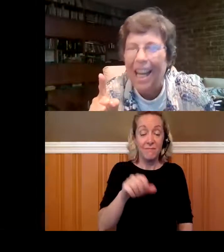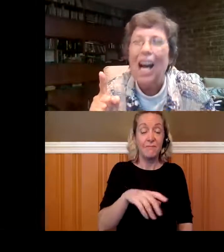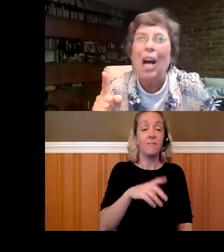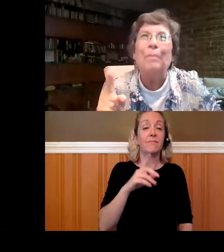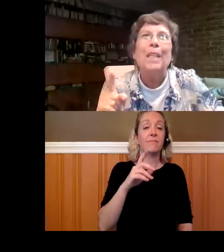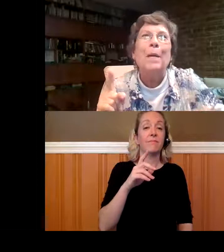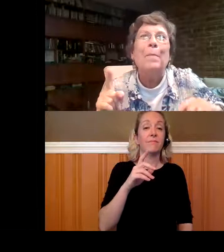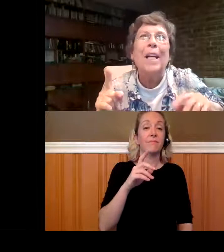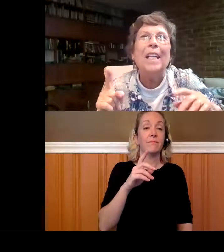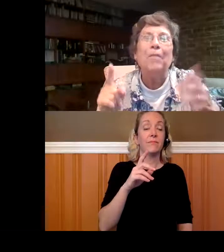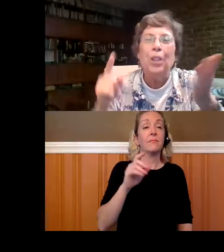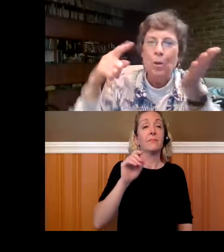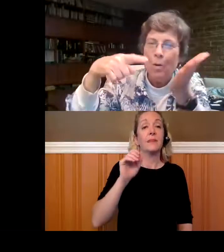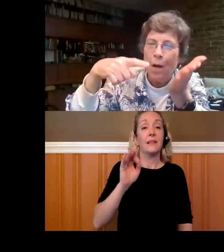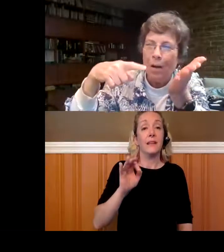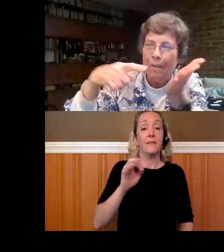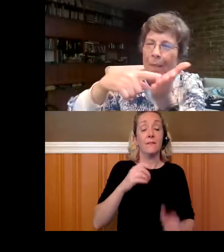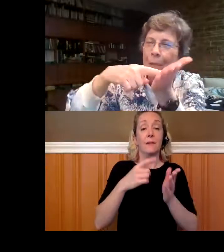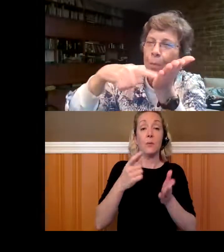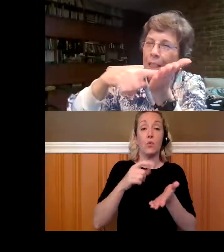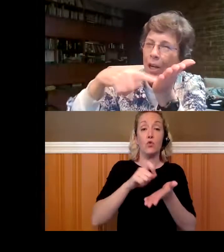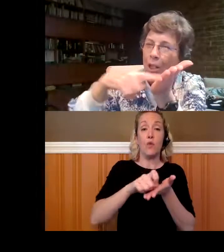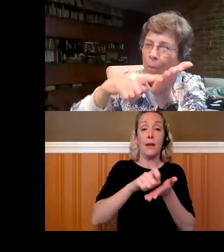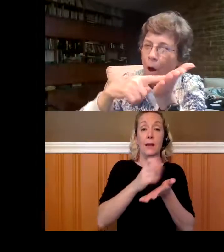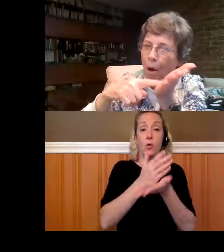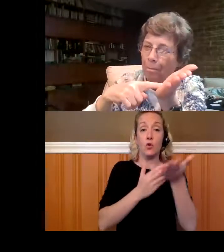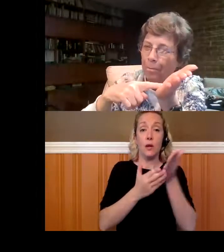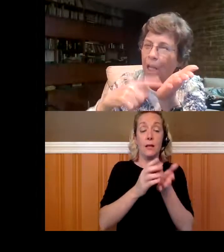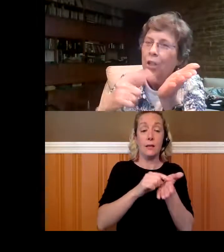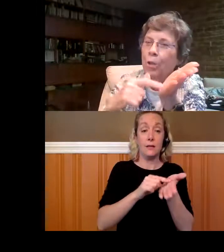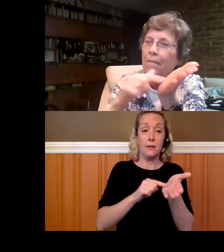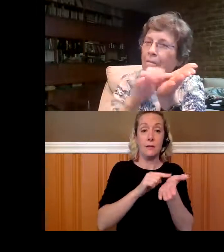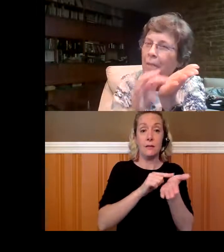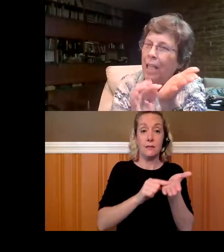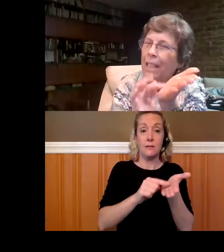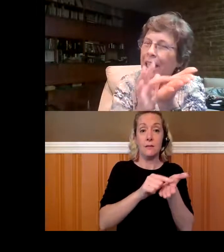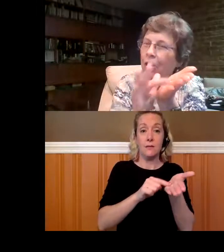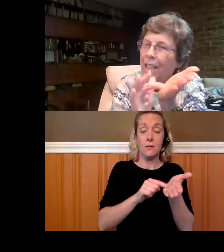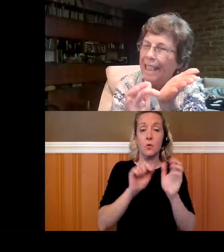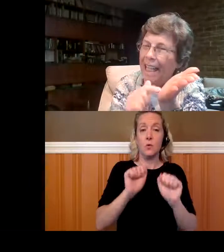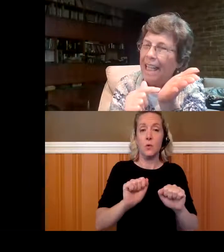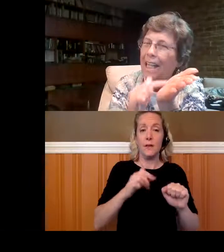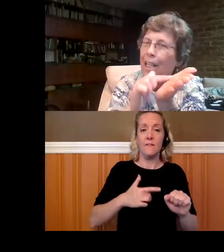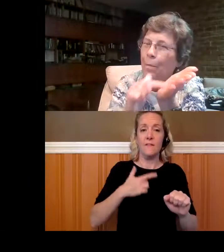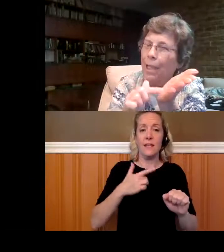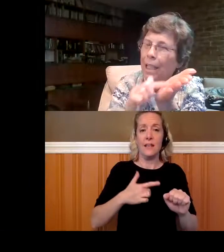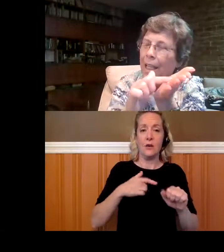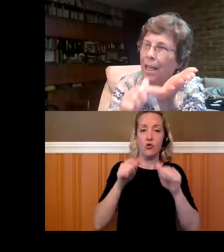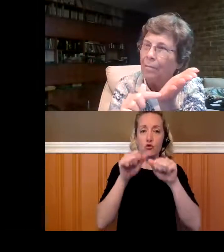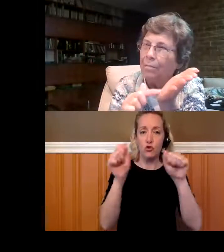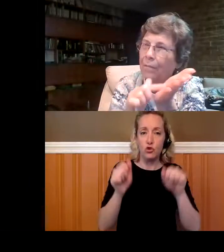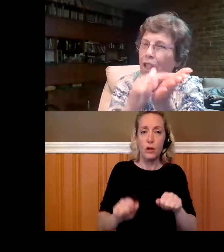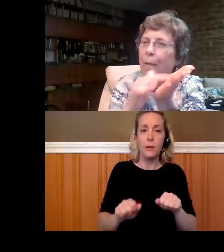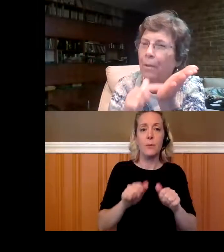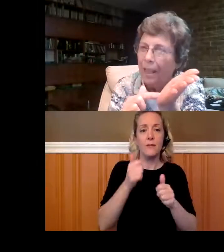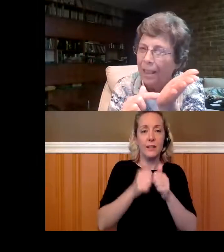if somebody's printing on your palm, you can feel in your skin the shape of it.